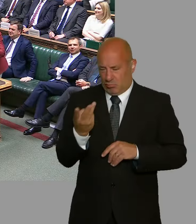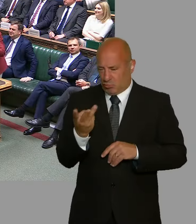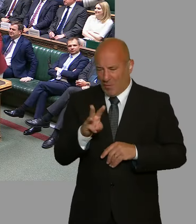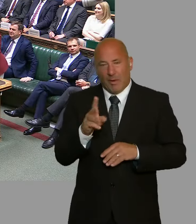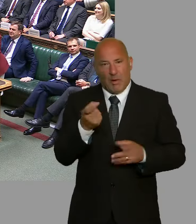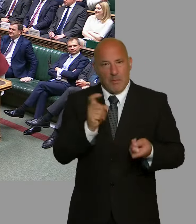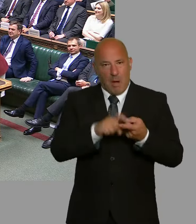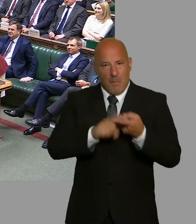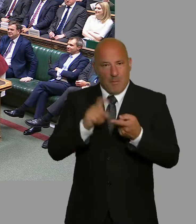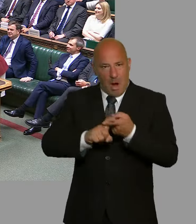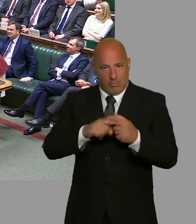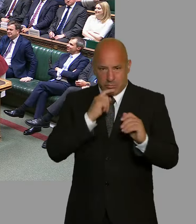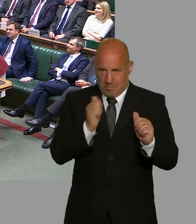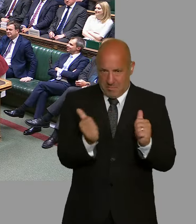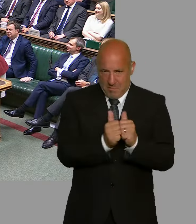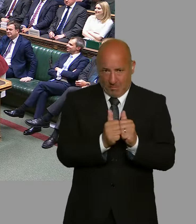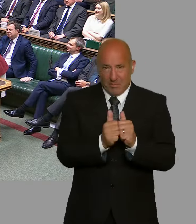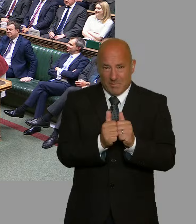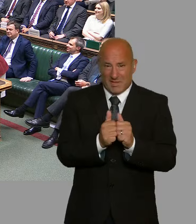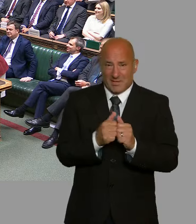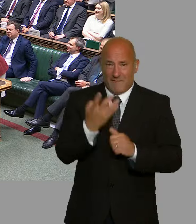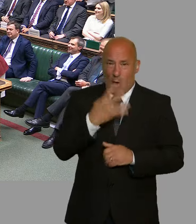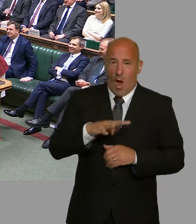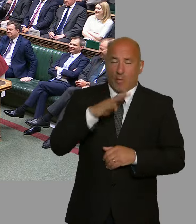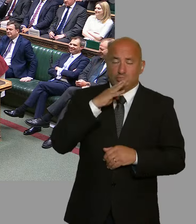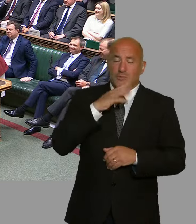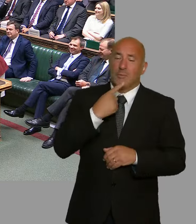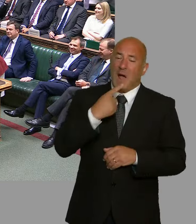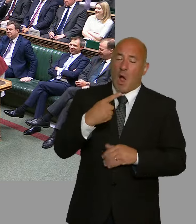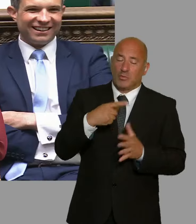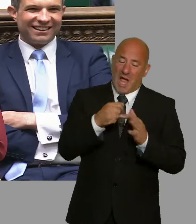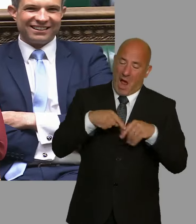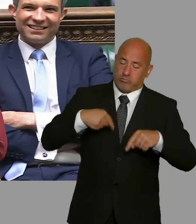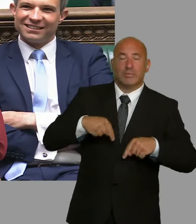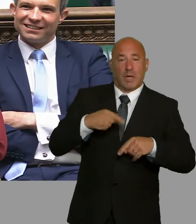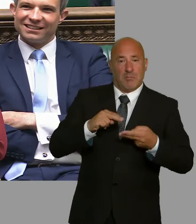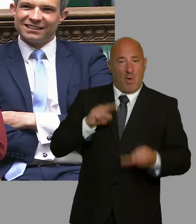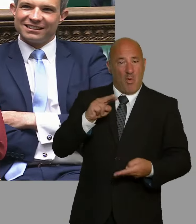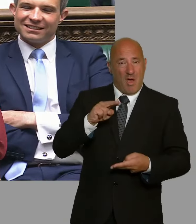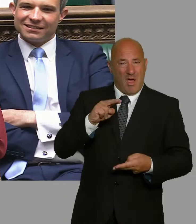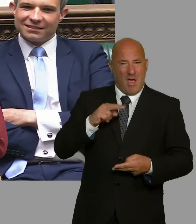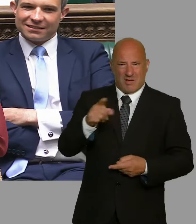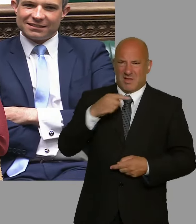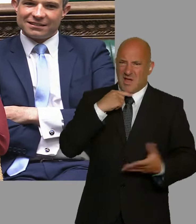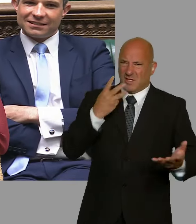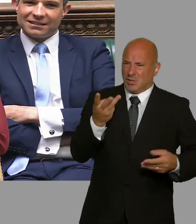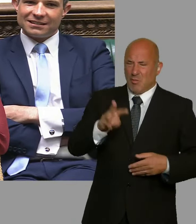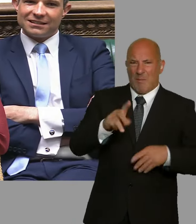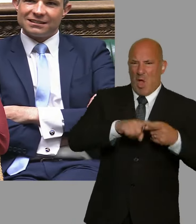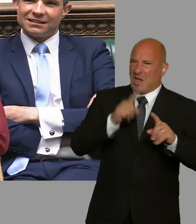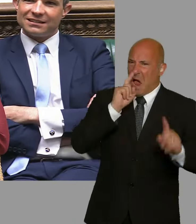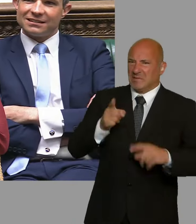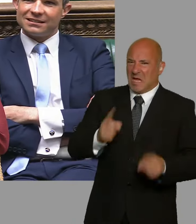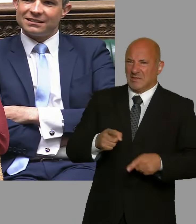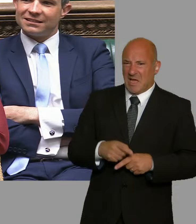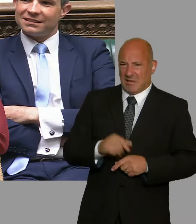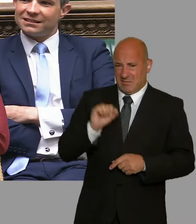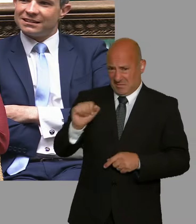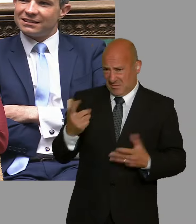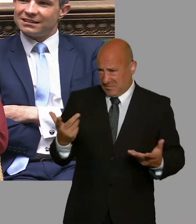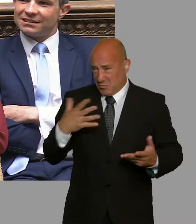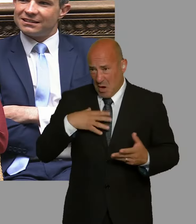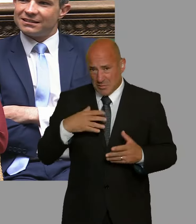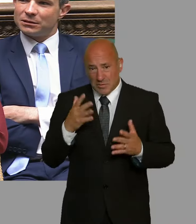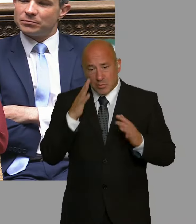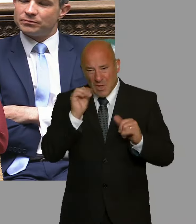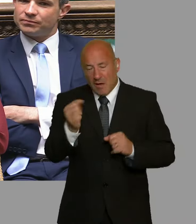Mr. Speaker, the Prime Minister clearly has selective amnesia. I asked him 3 questions about the winter fuel payment 2 weeks ago, and he was floundering.